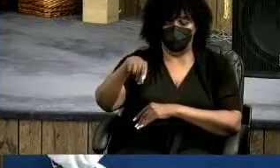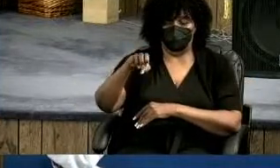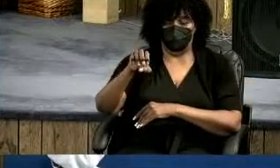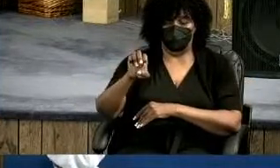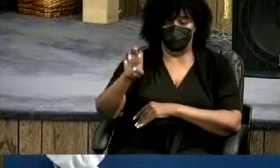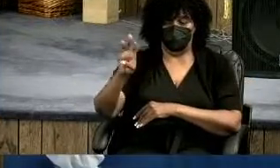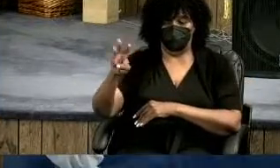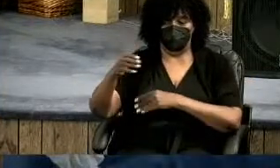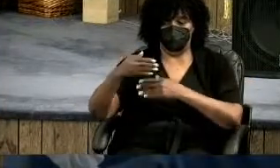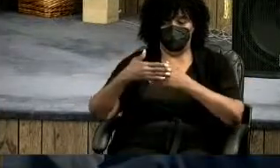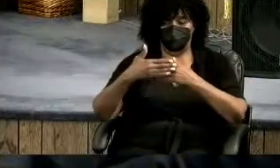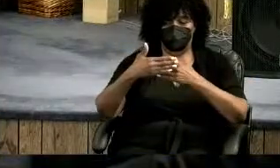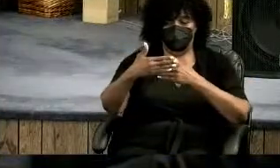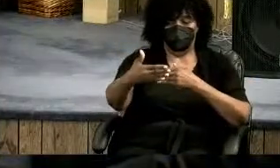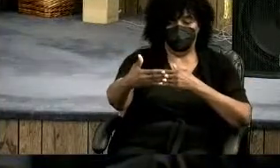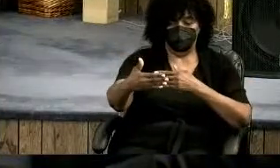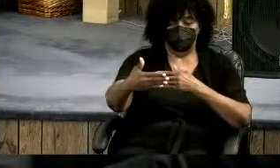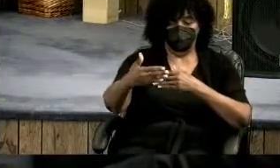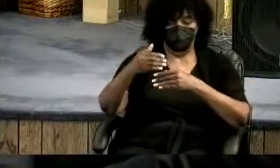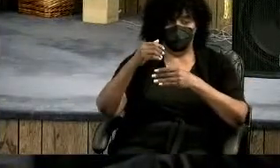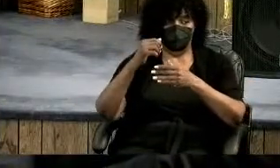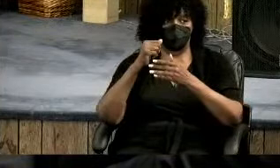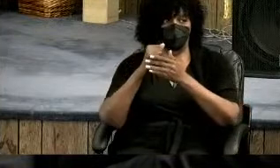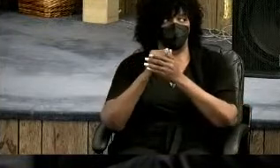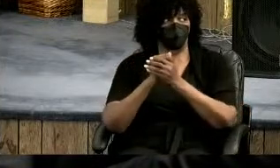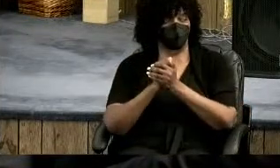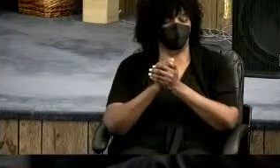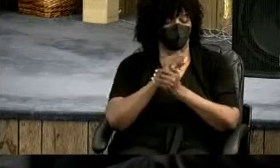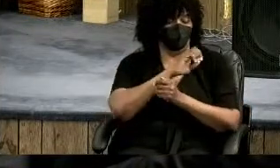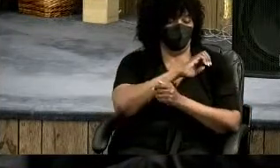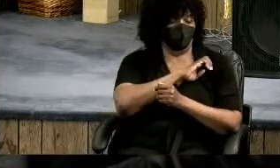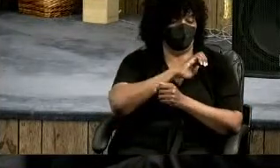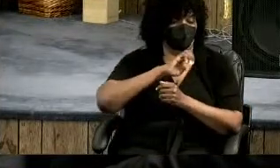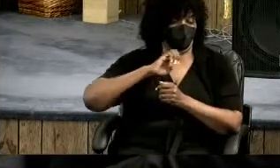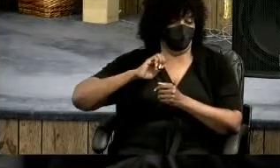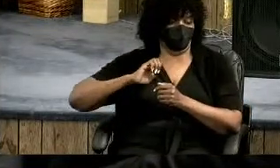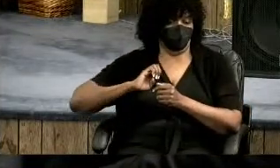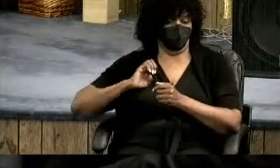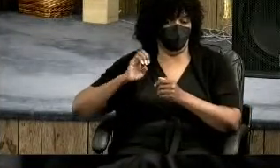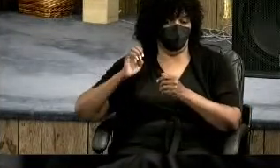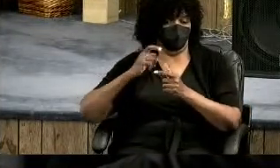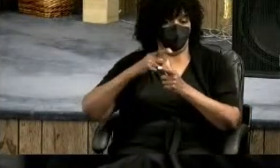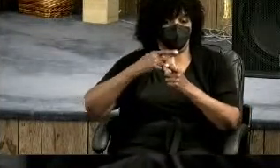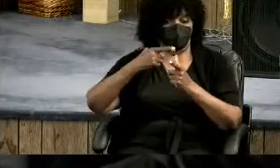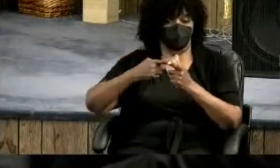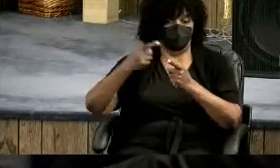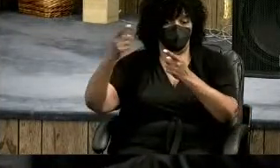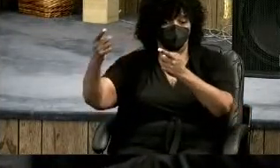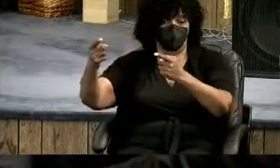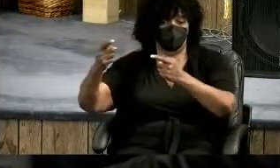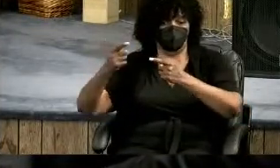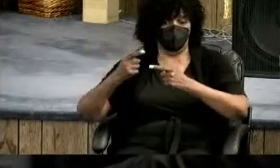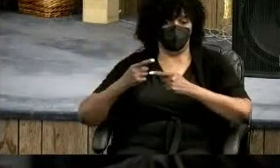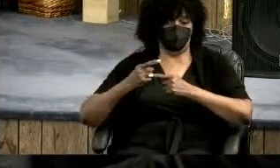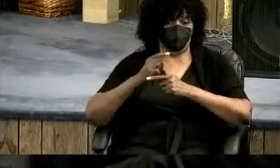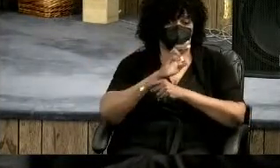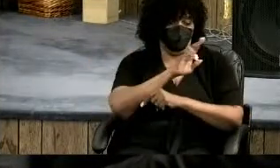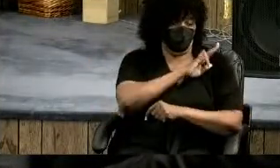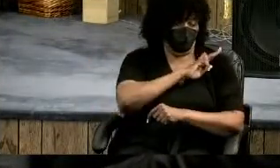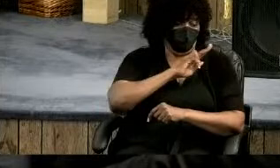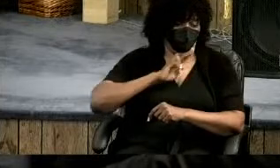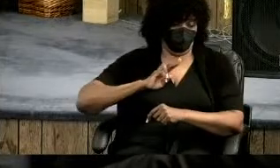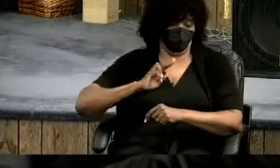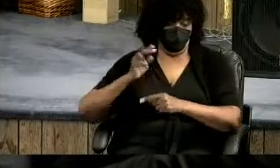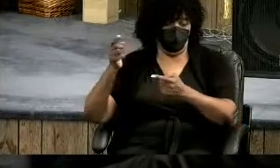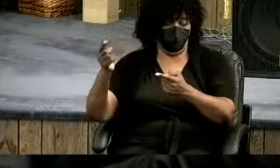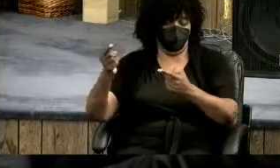Right after the officers extend themselves out, the ushers will come and release you out. We